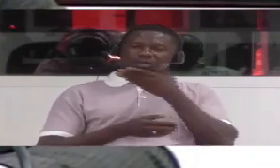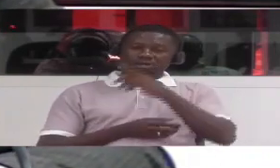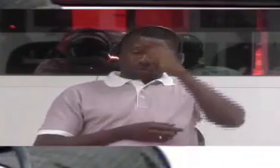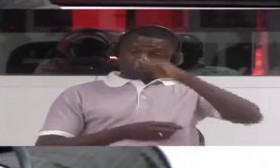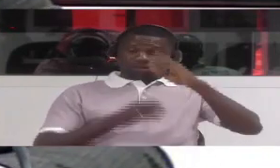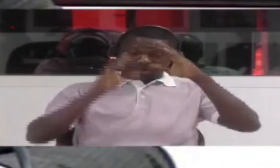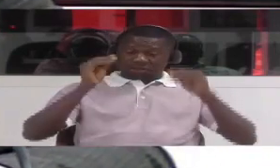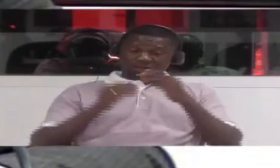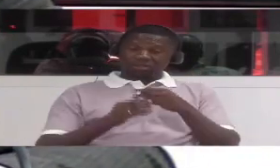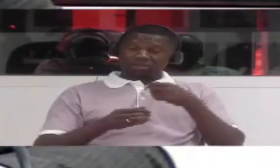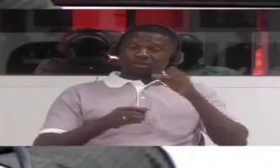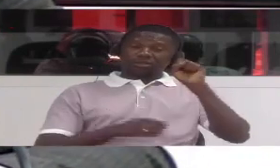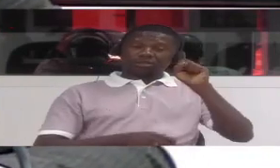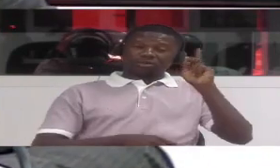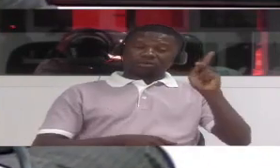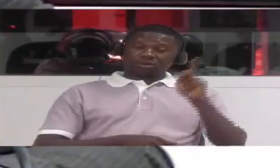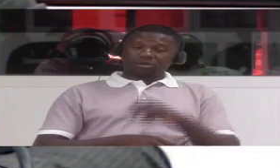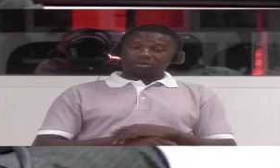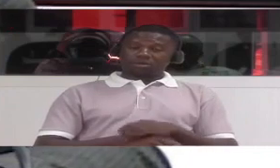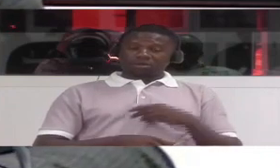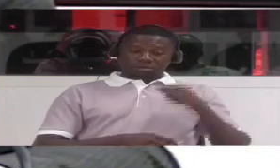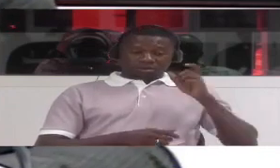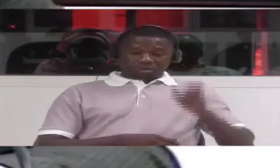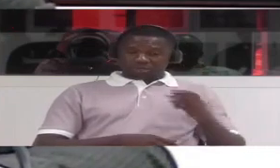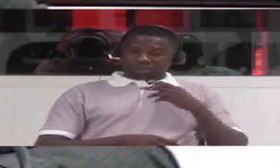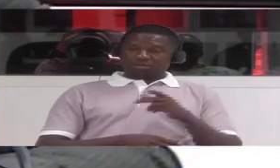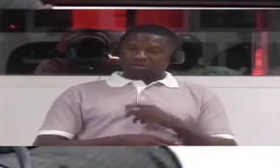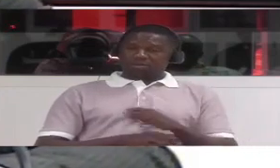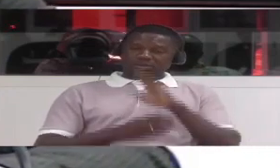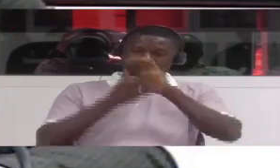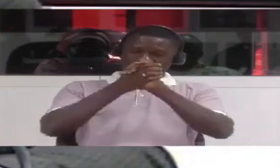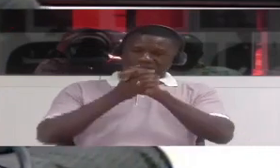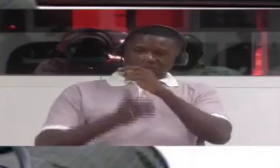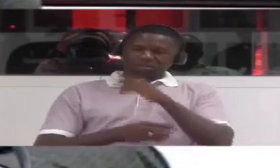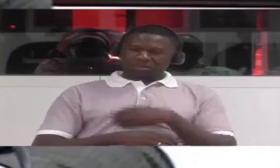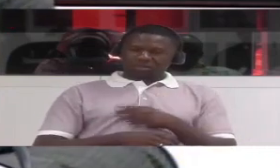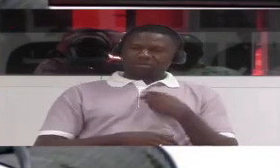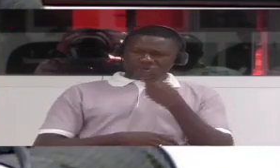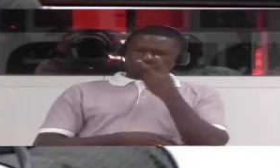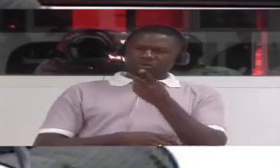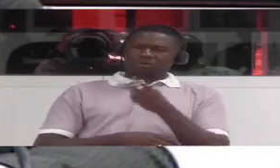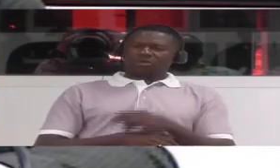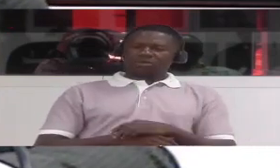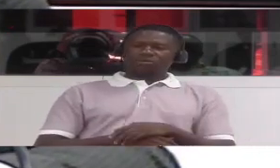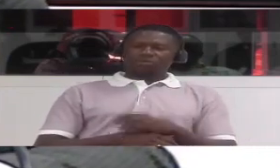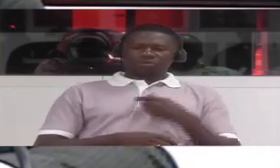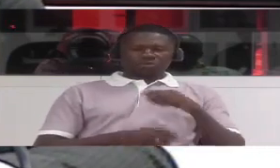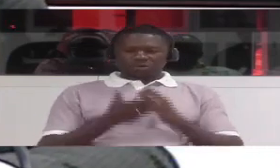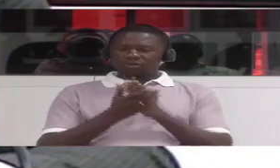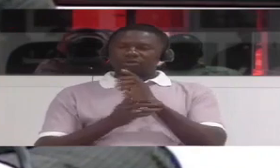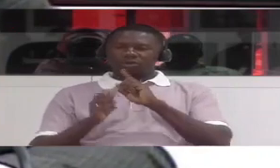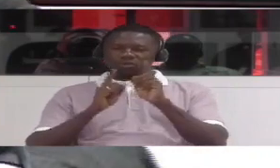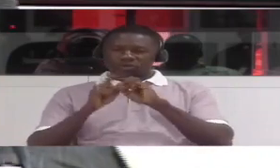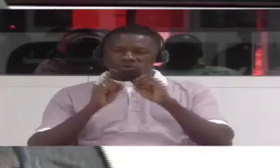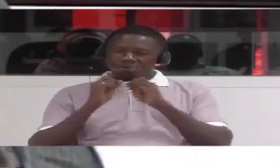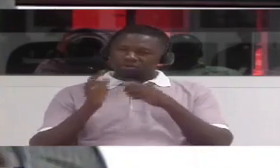Then somebody came, and he greeted me and was waiting. He said, "I was looking for you." So I continued chatting with Abdul Salam,